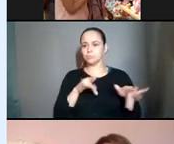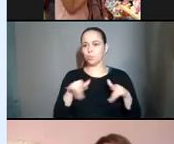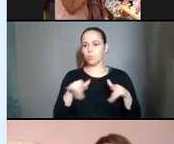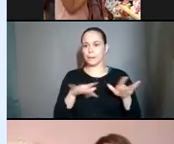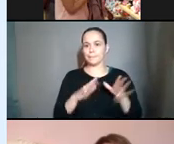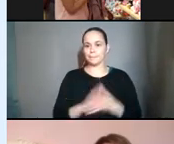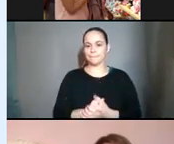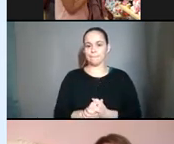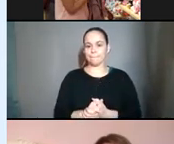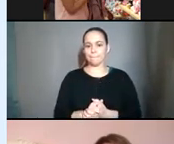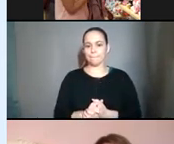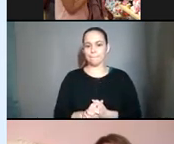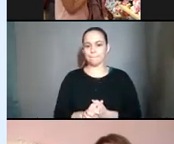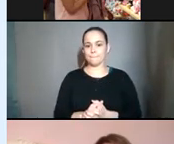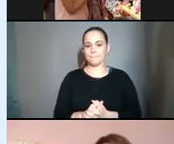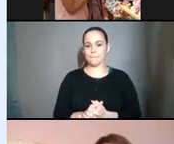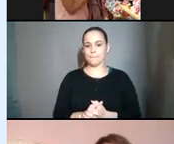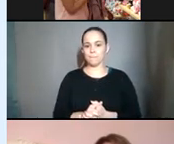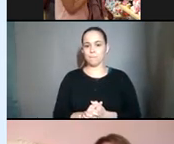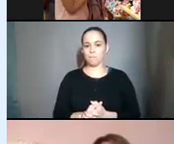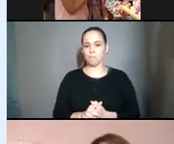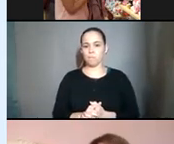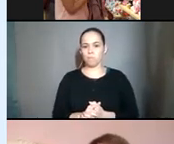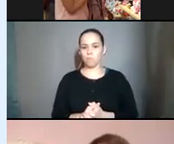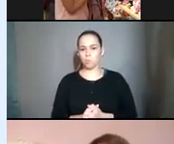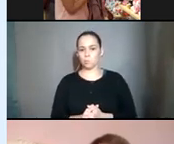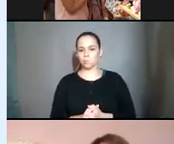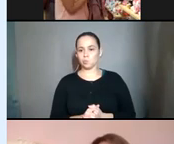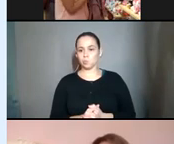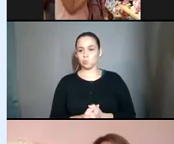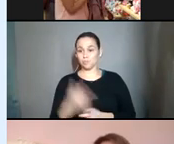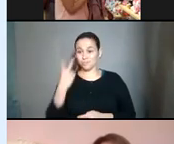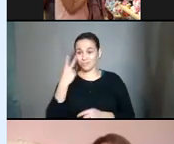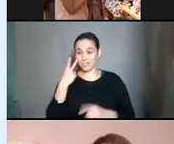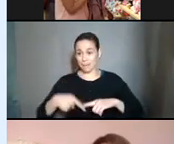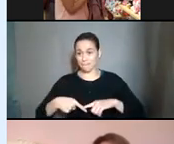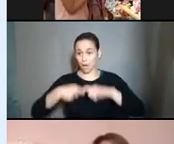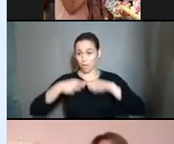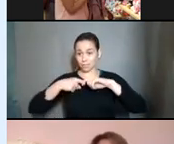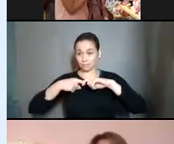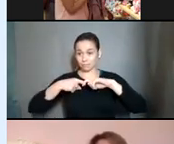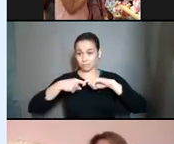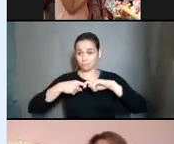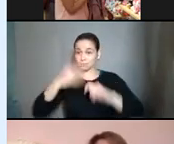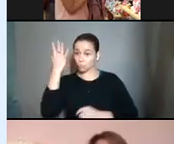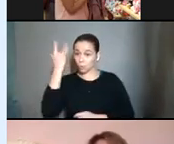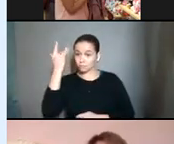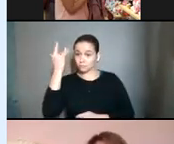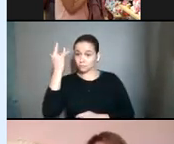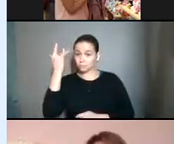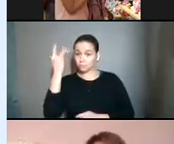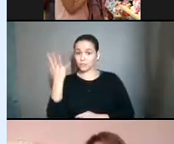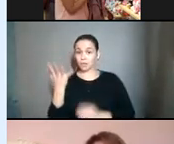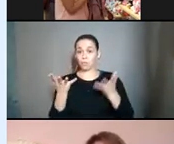Use beads on both wires to make 6. I'm pausing the lesson because what I want to show you is that if your